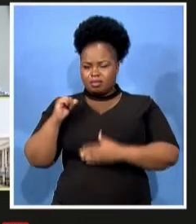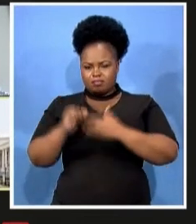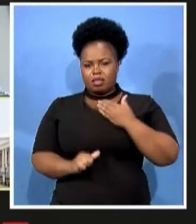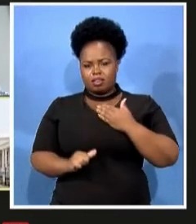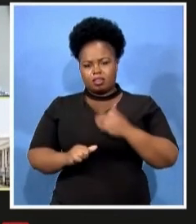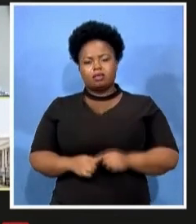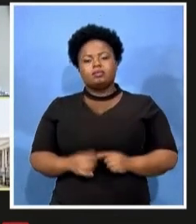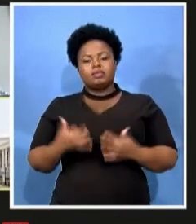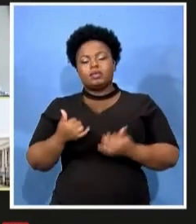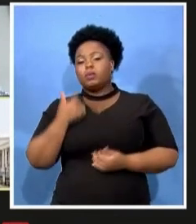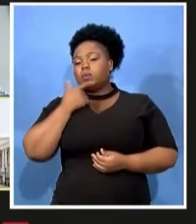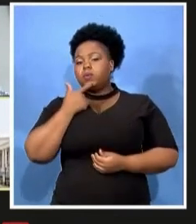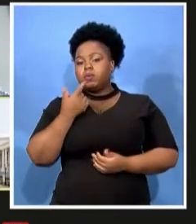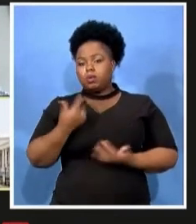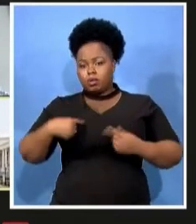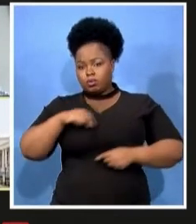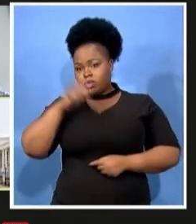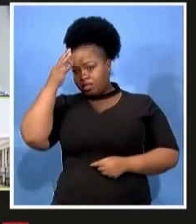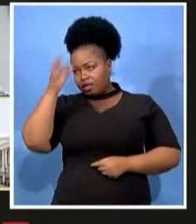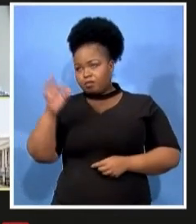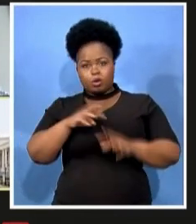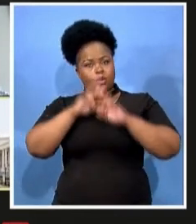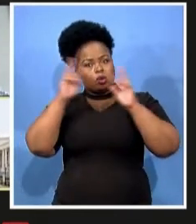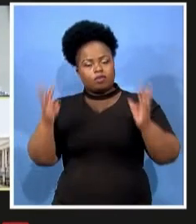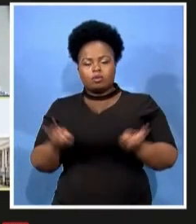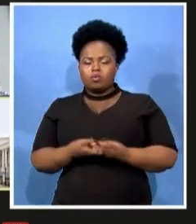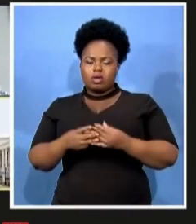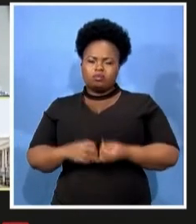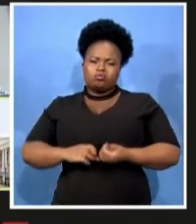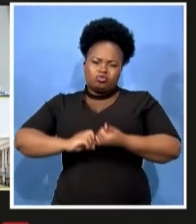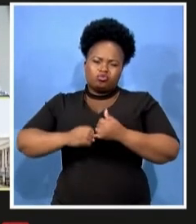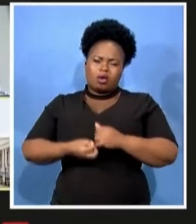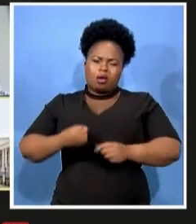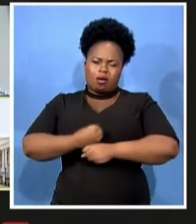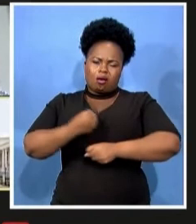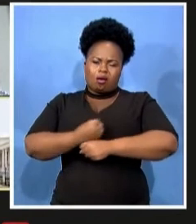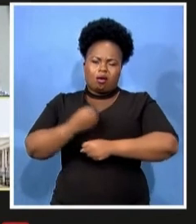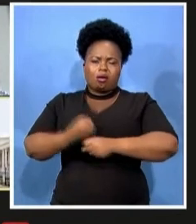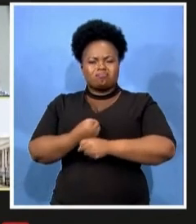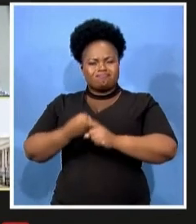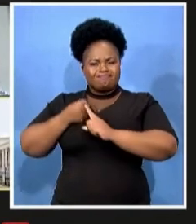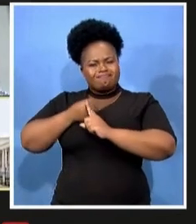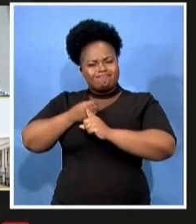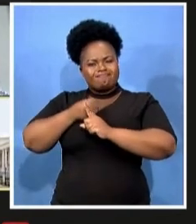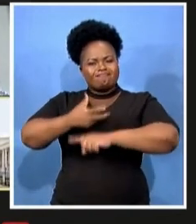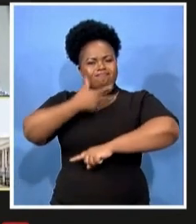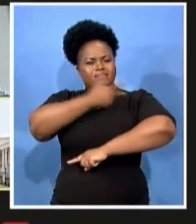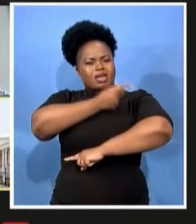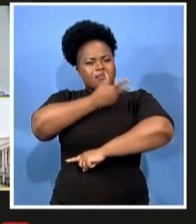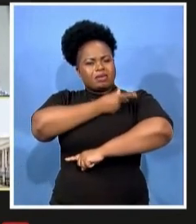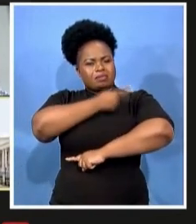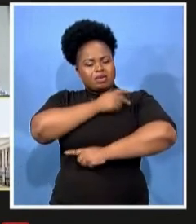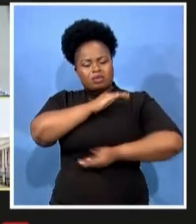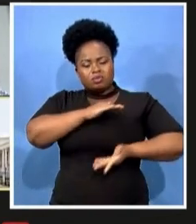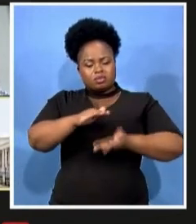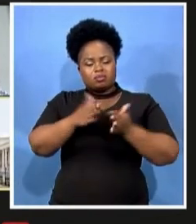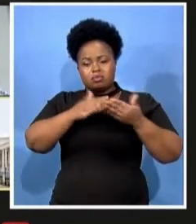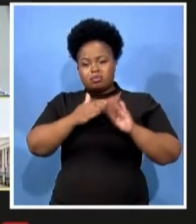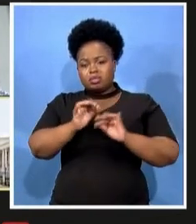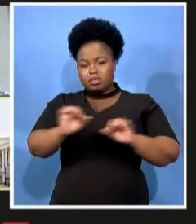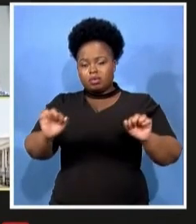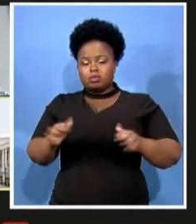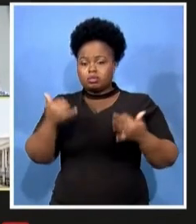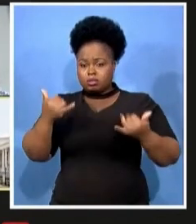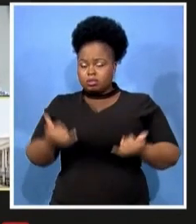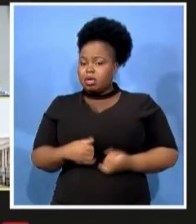the world are making efforts to secure vaccine for their residents, it has become more apparent that one of the